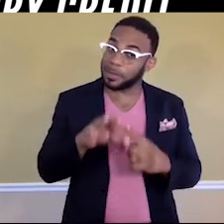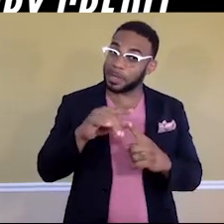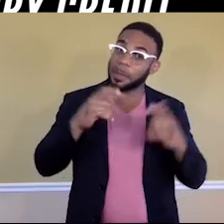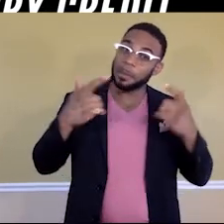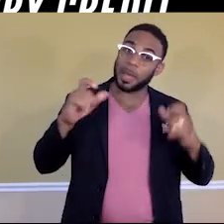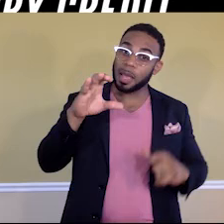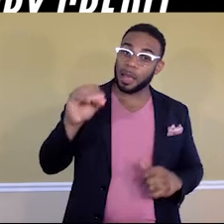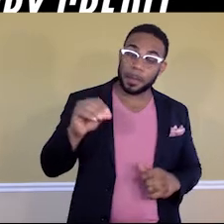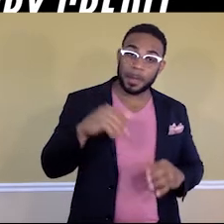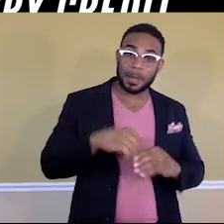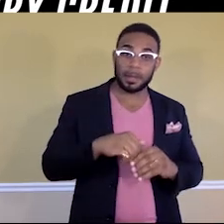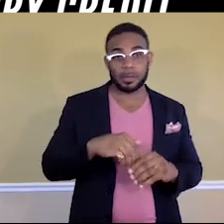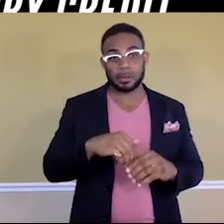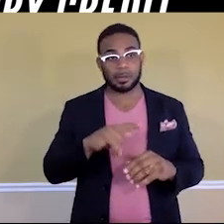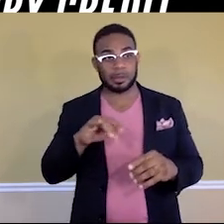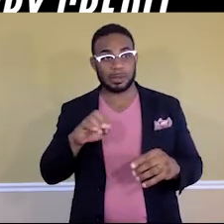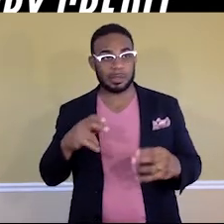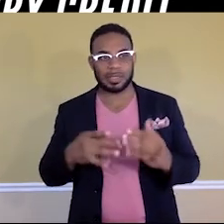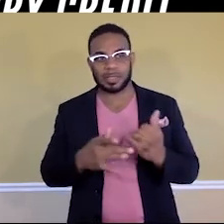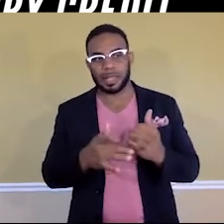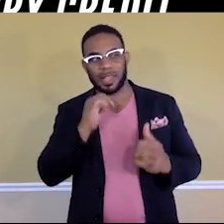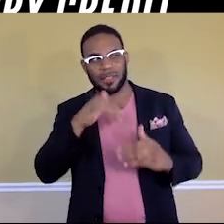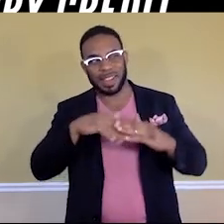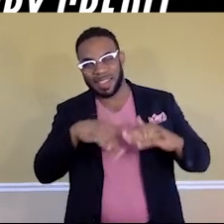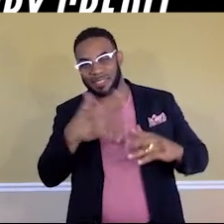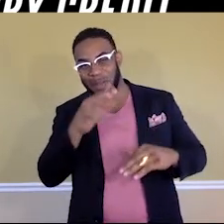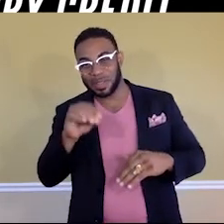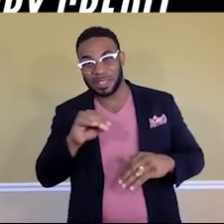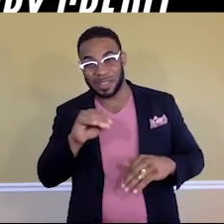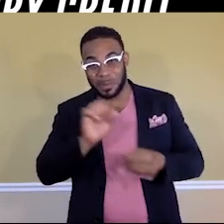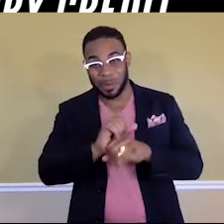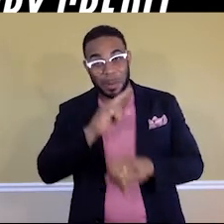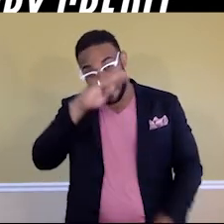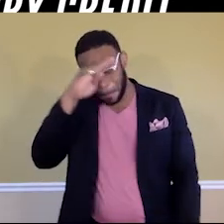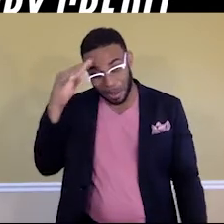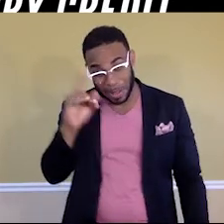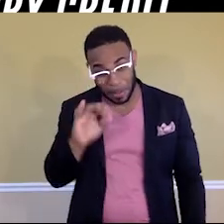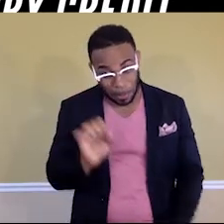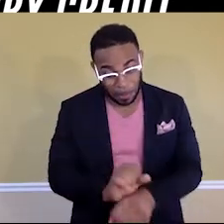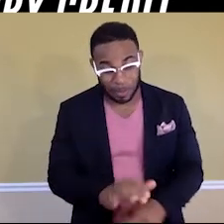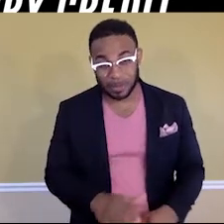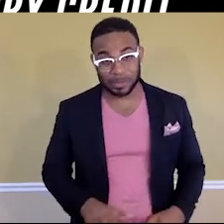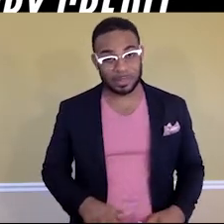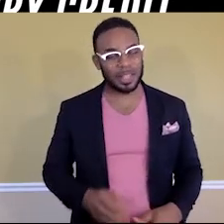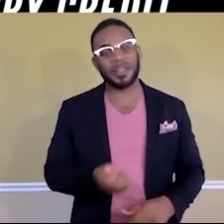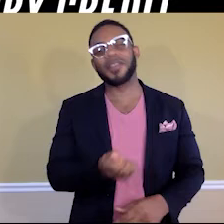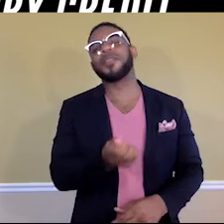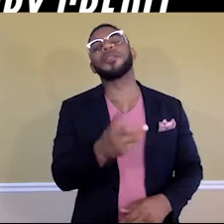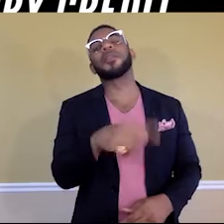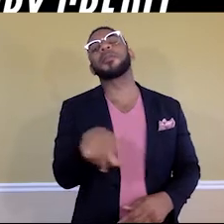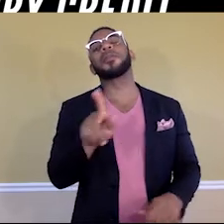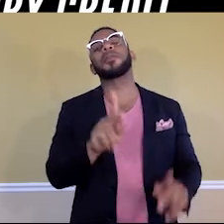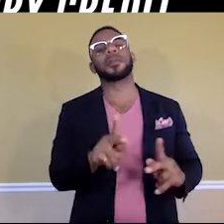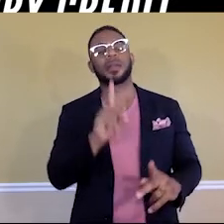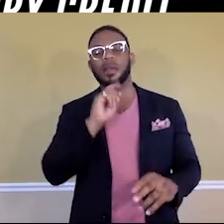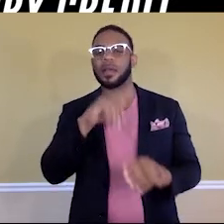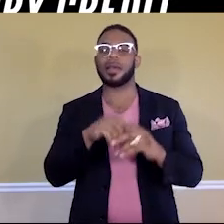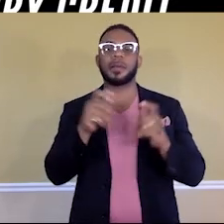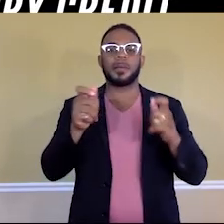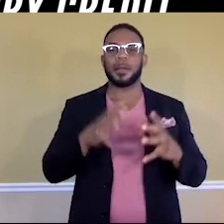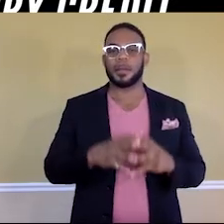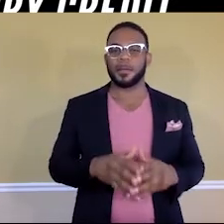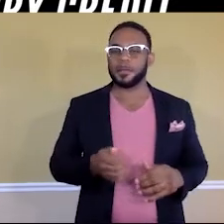big companies in tech who have less than 5% of their employees as Black employees, very few of those people are in